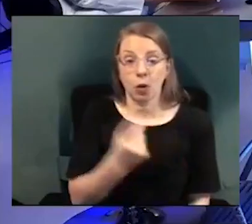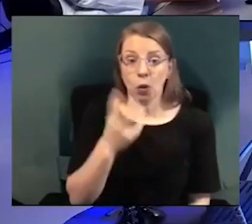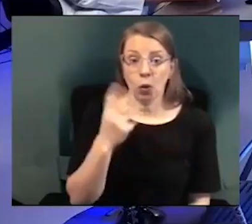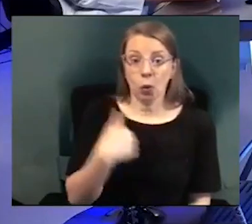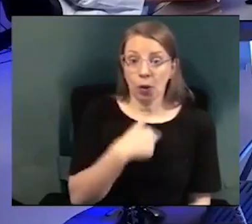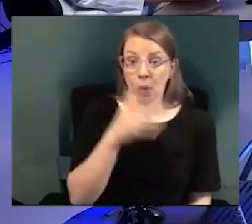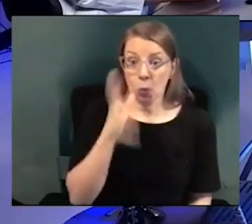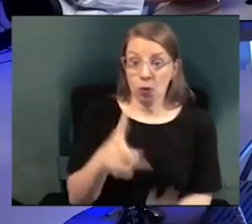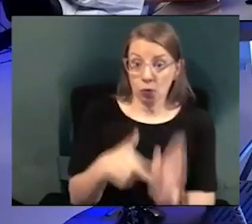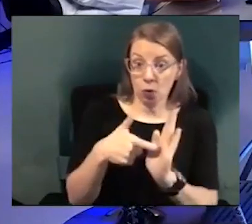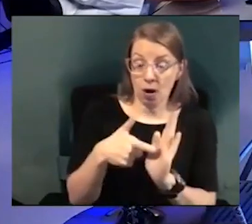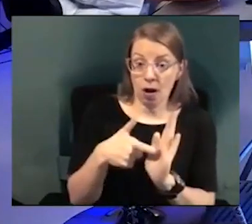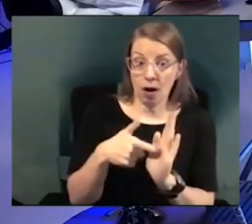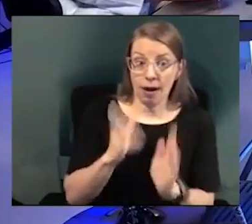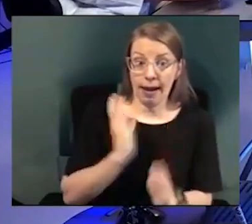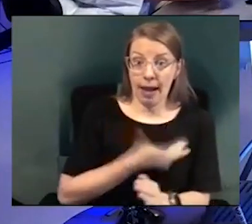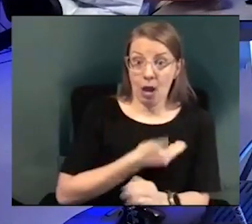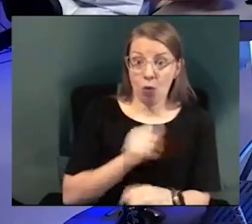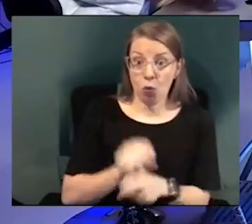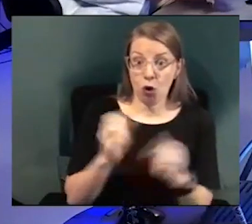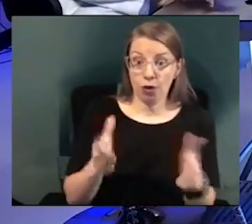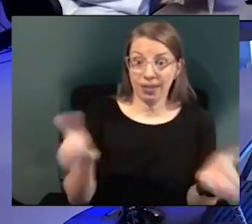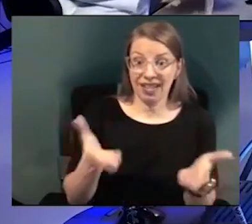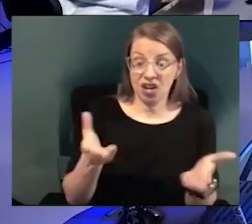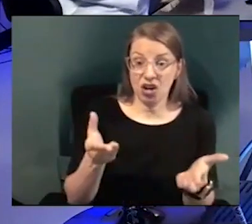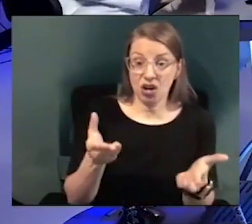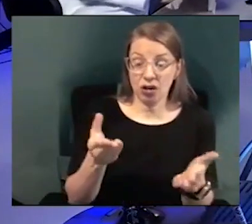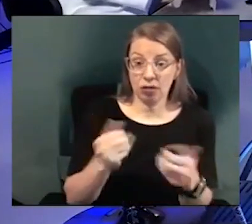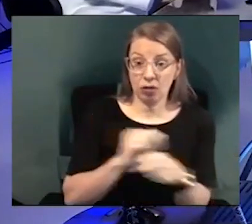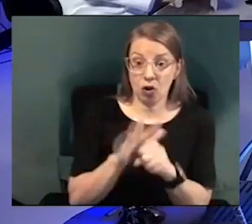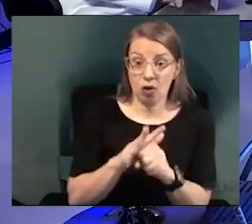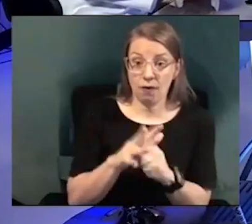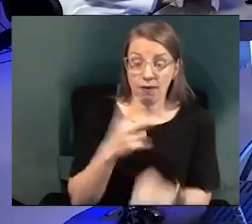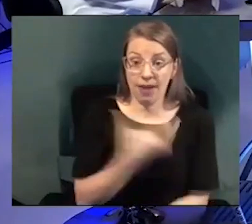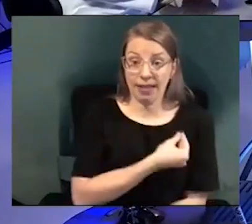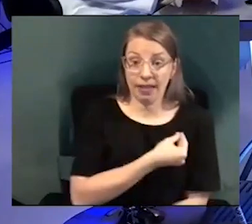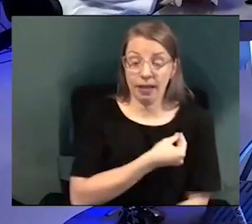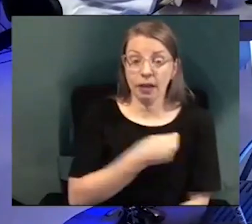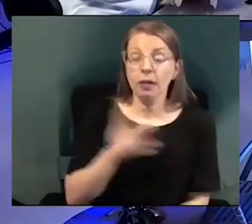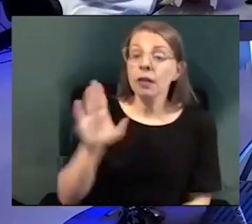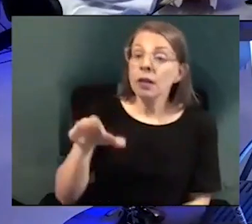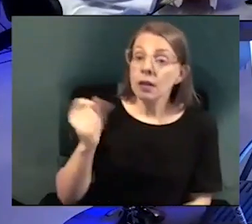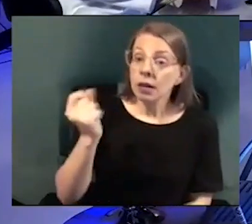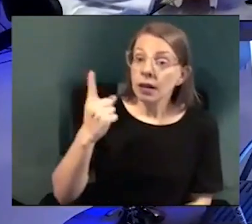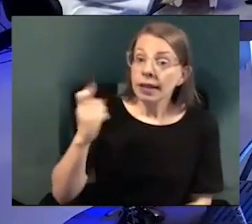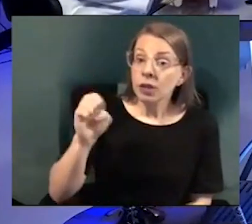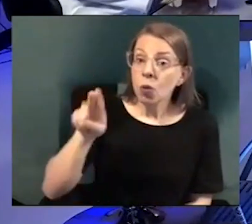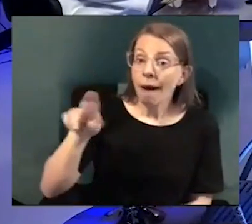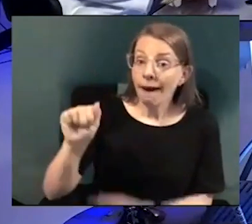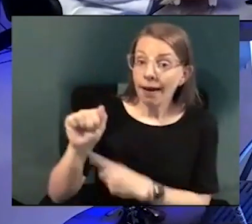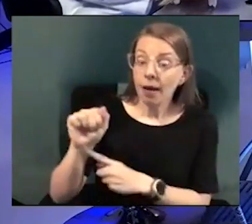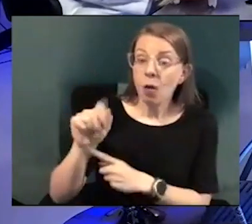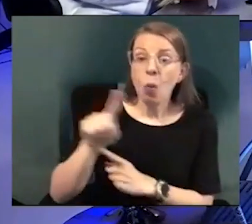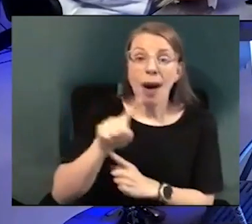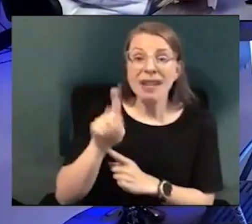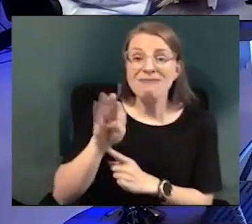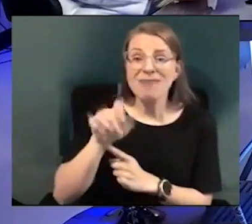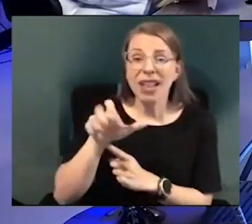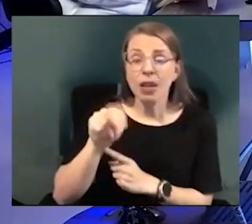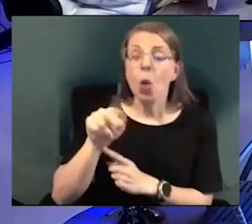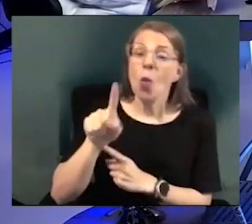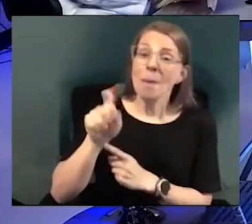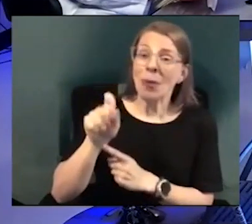great question. What we've done so far is say, look, this is under an early use authorization, and even though there have been over 1 billion shots or 1.6 billion shots